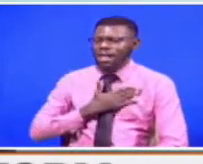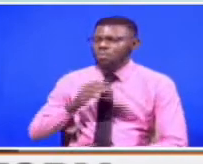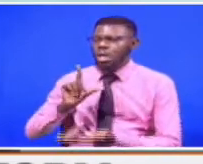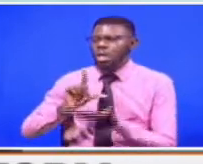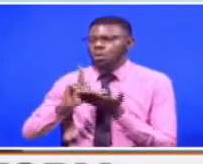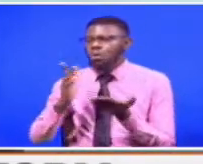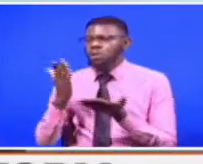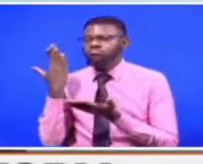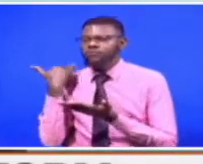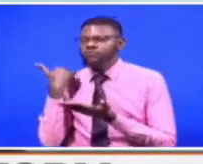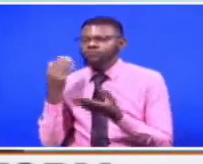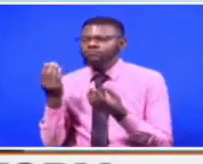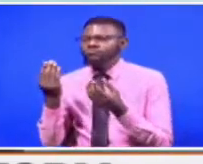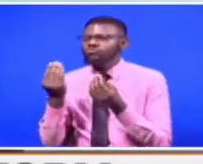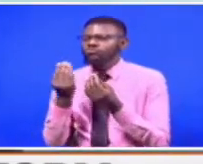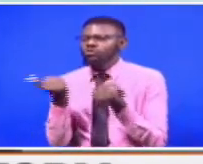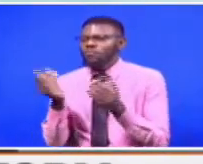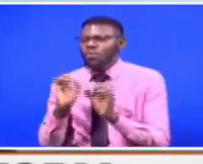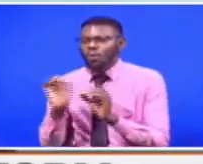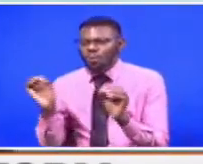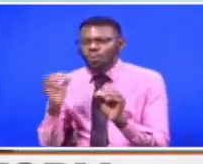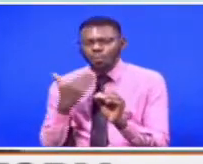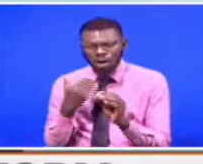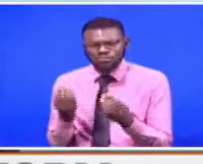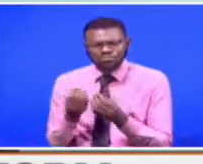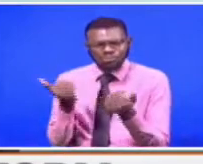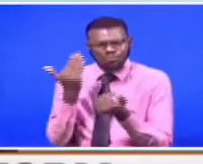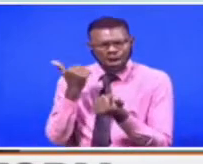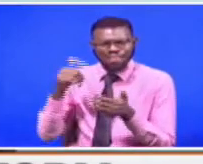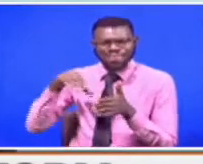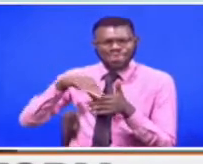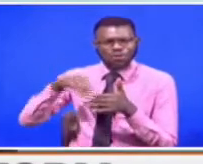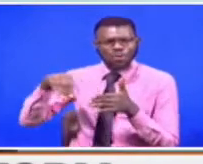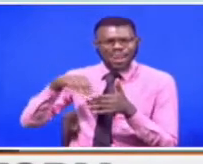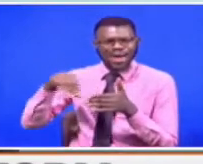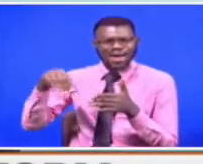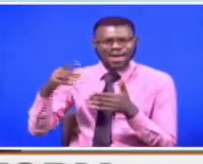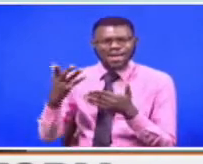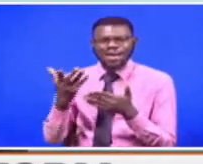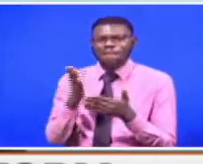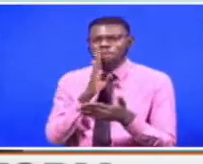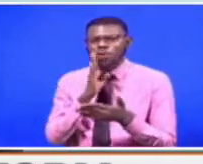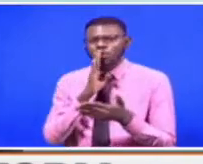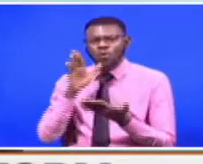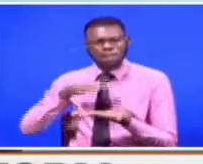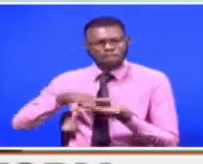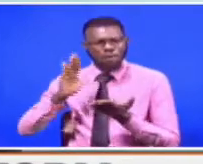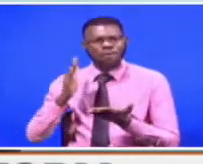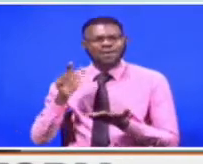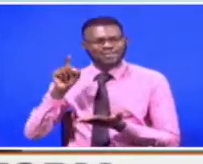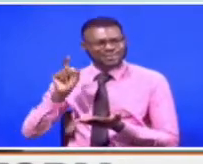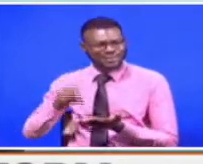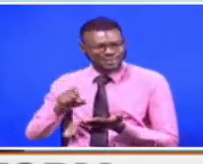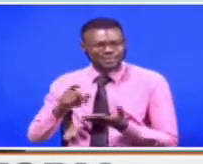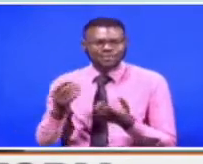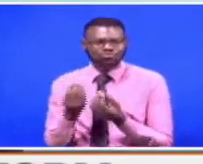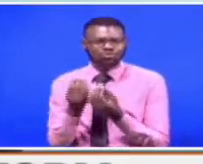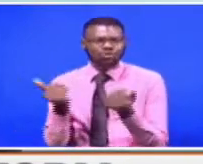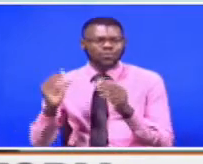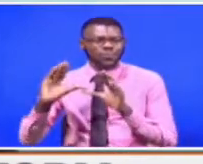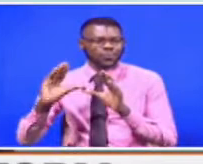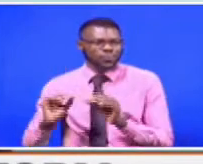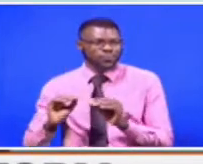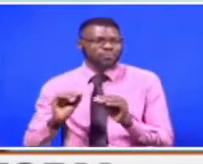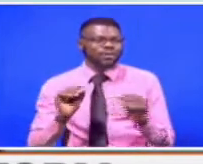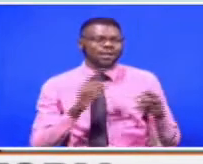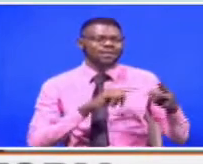which are mostly denominated in dollars. That is for the external borrowing. We also have a bond,